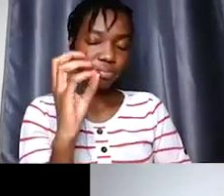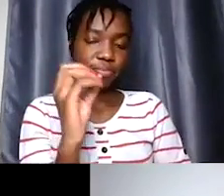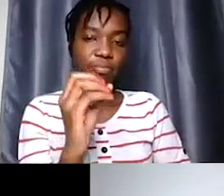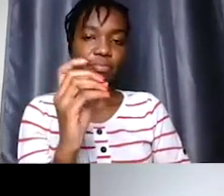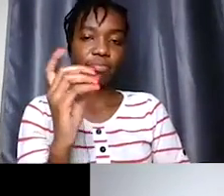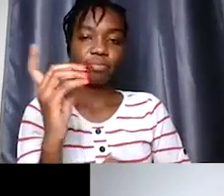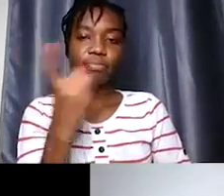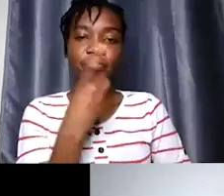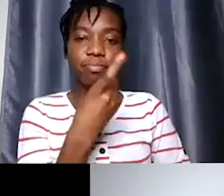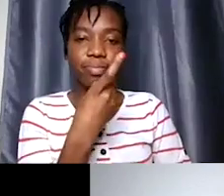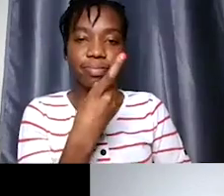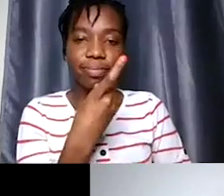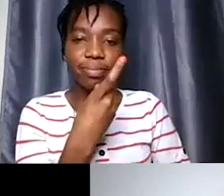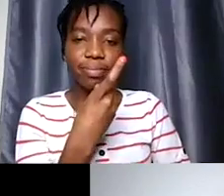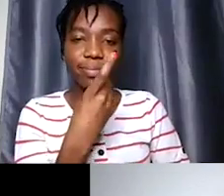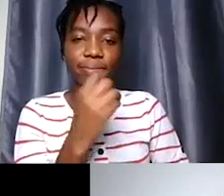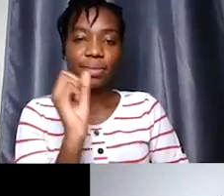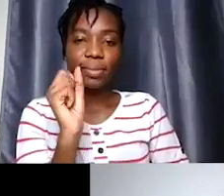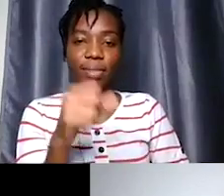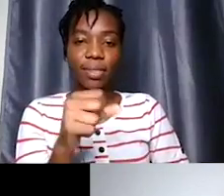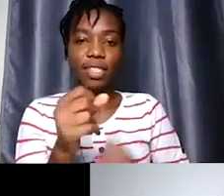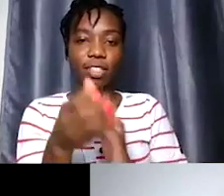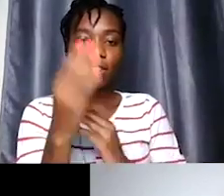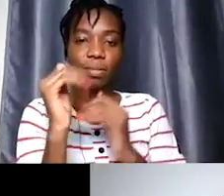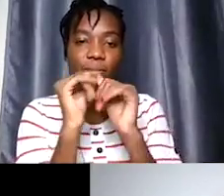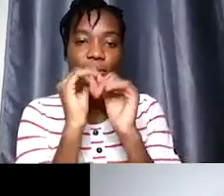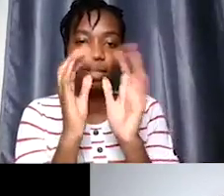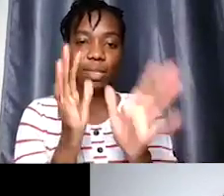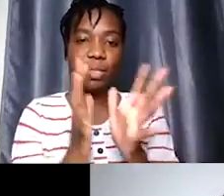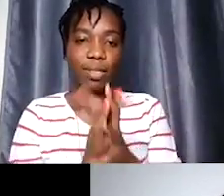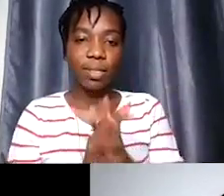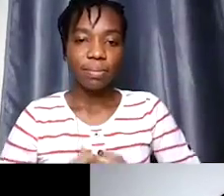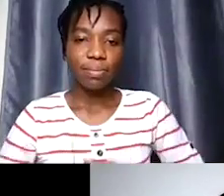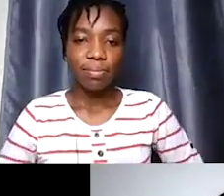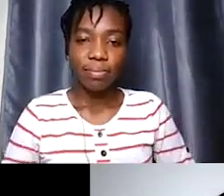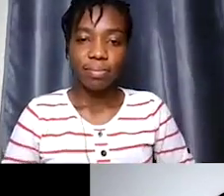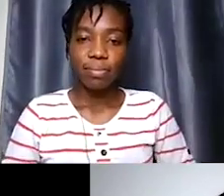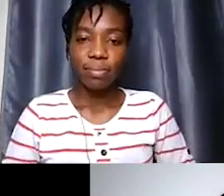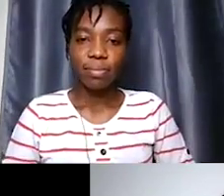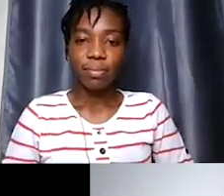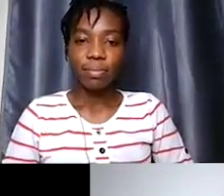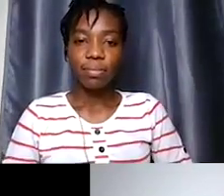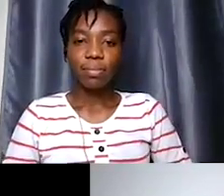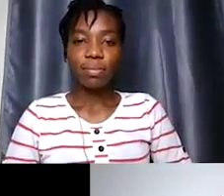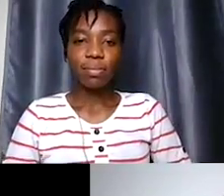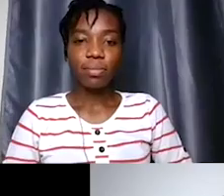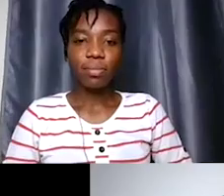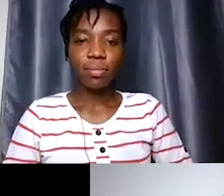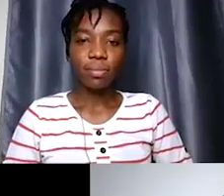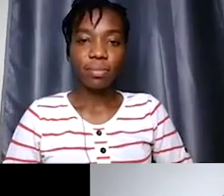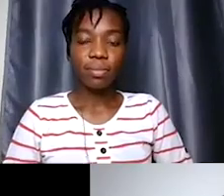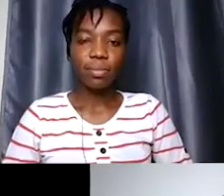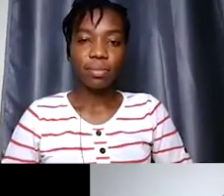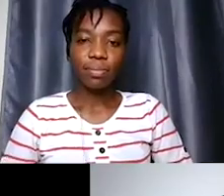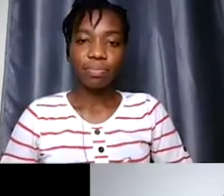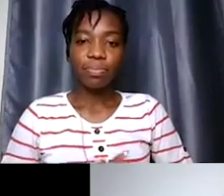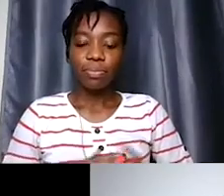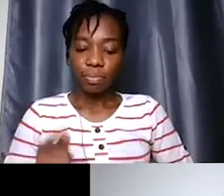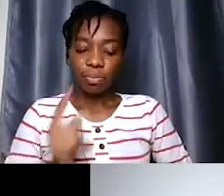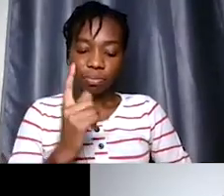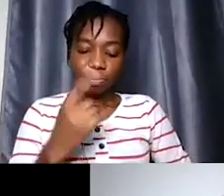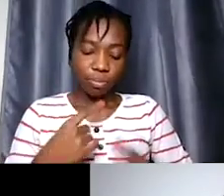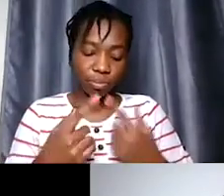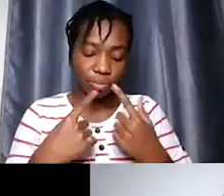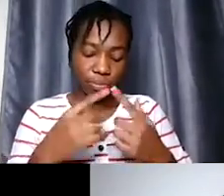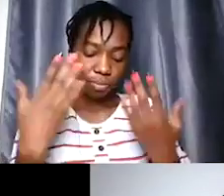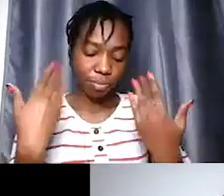Modesta, may God bless you, Frank. All right, so I think because I can talk forever here, allow